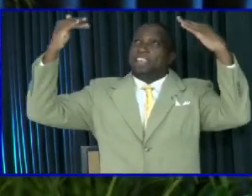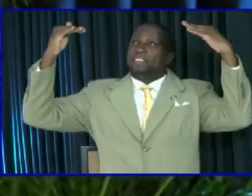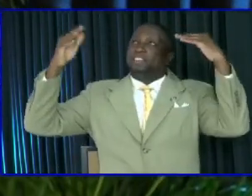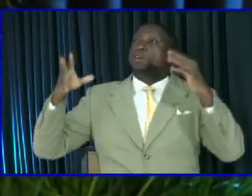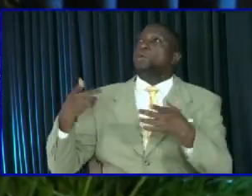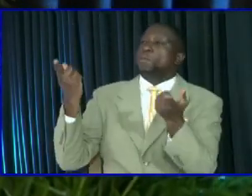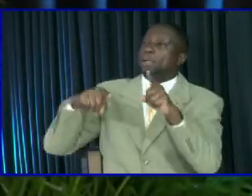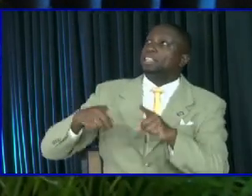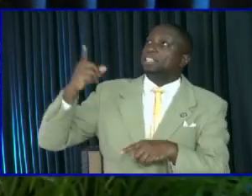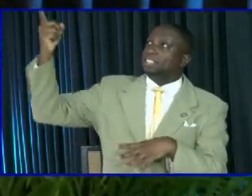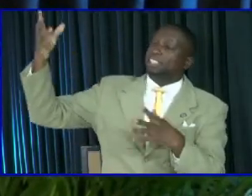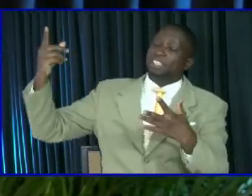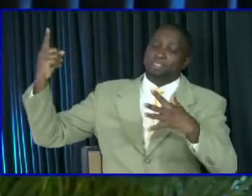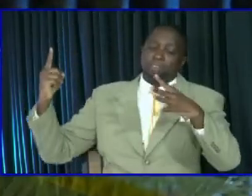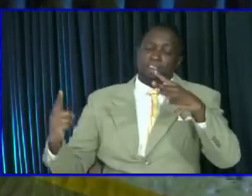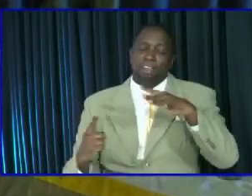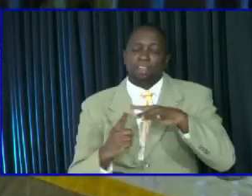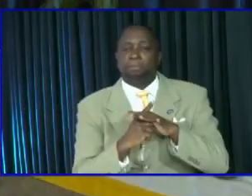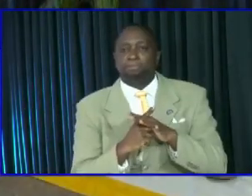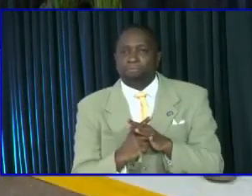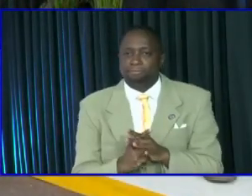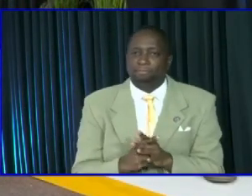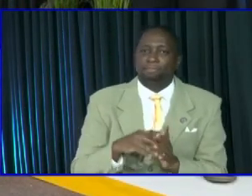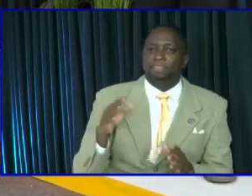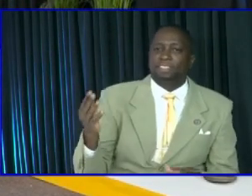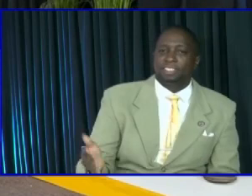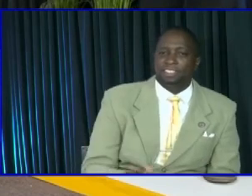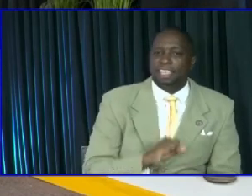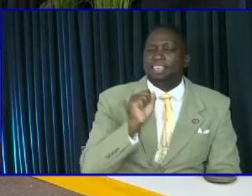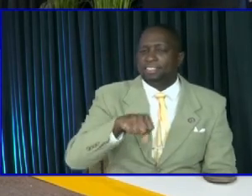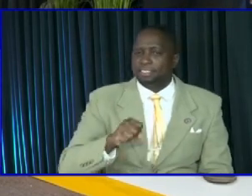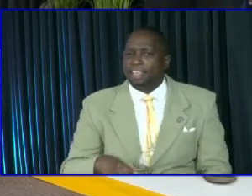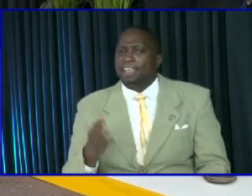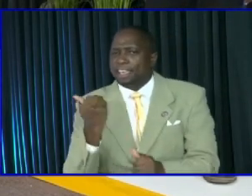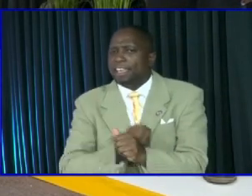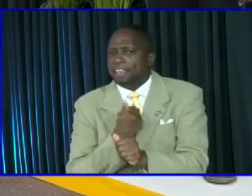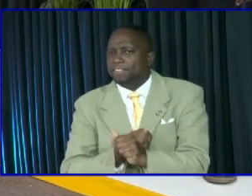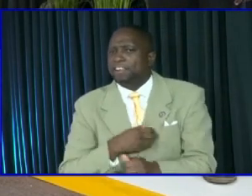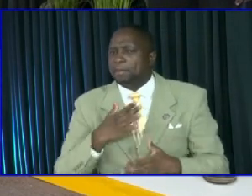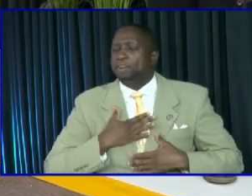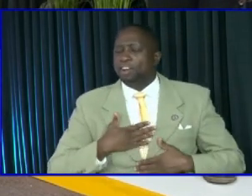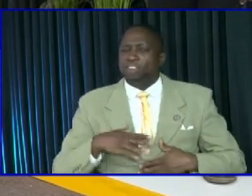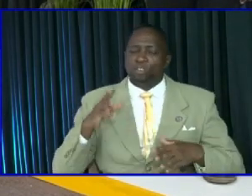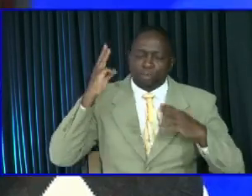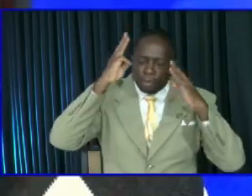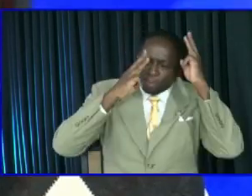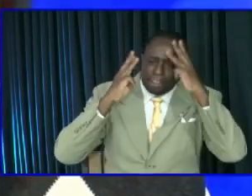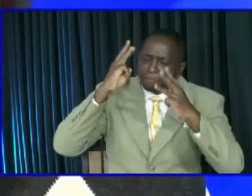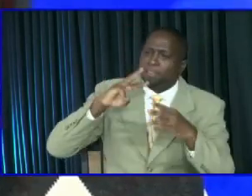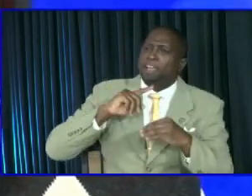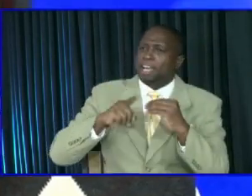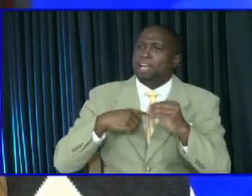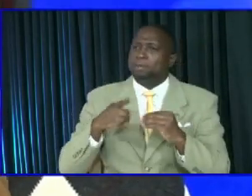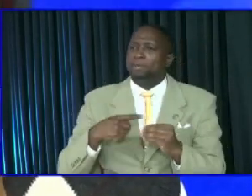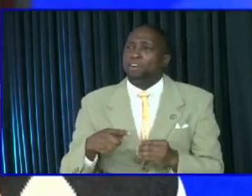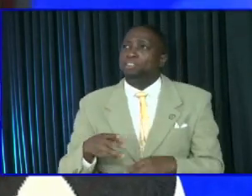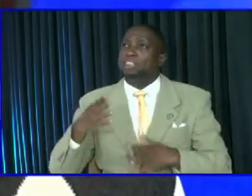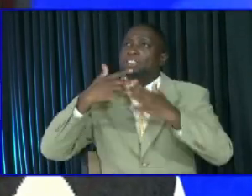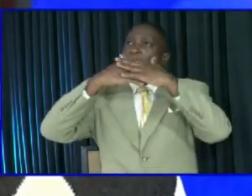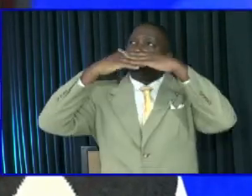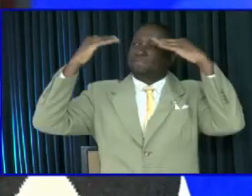when he comes, when he comes. Well, everybody's worried about the Adam